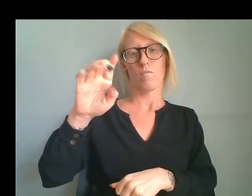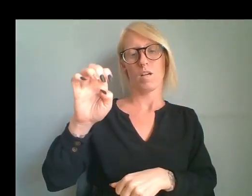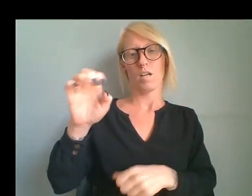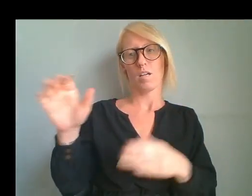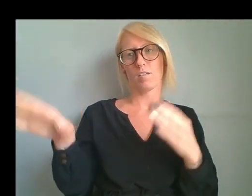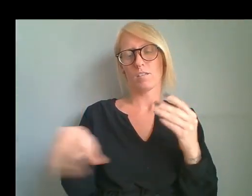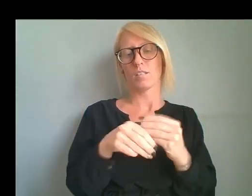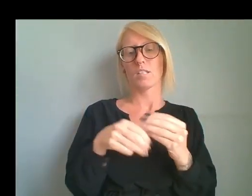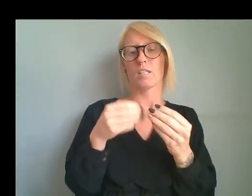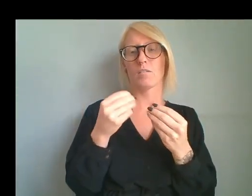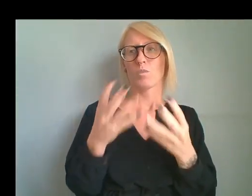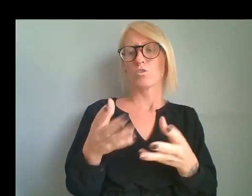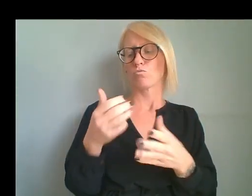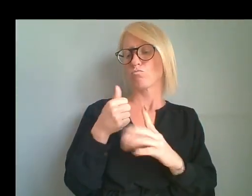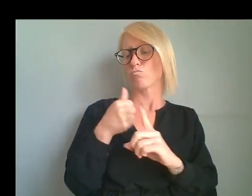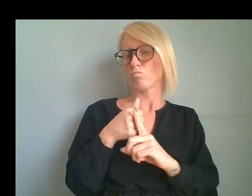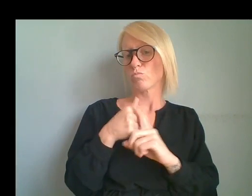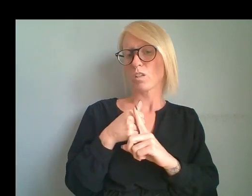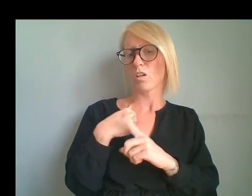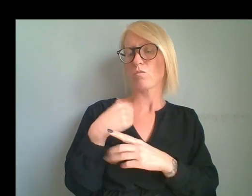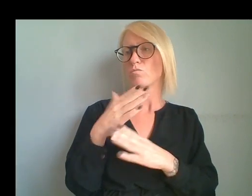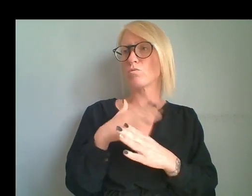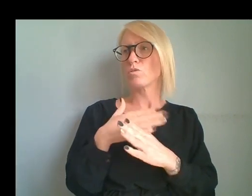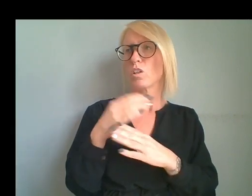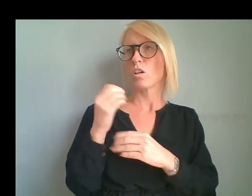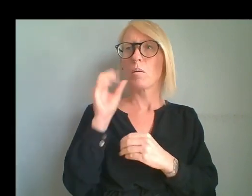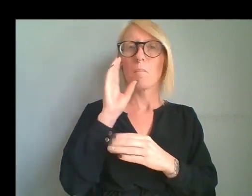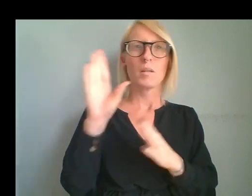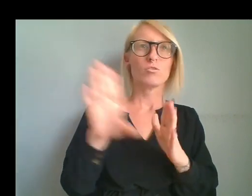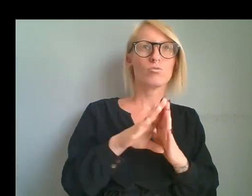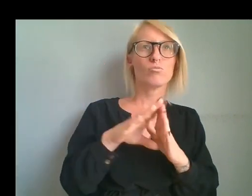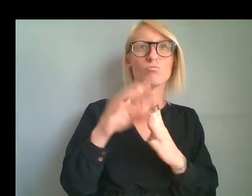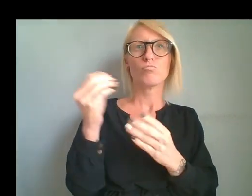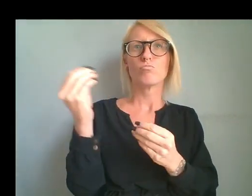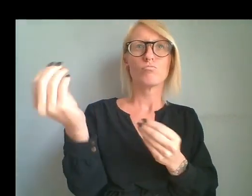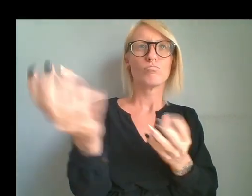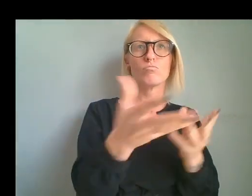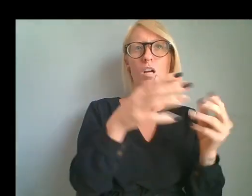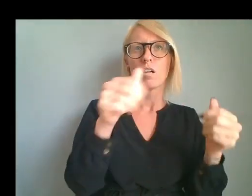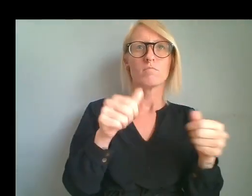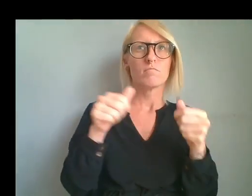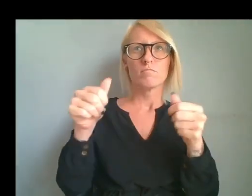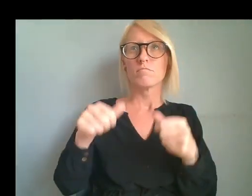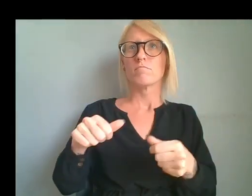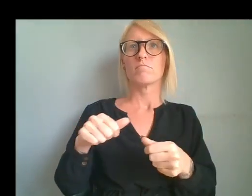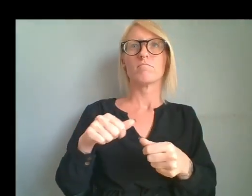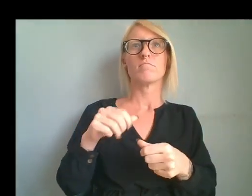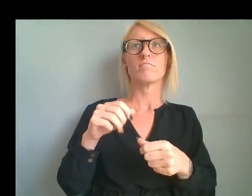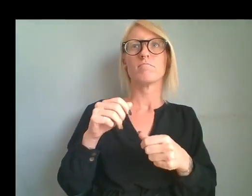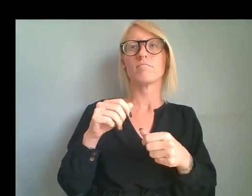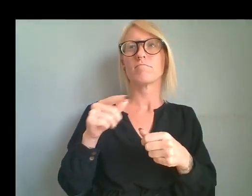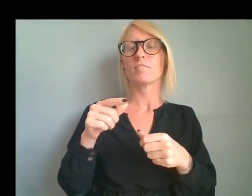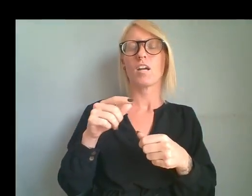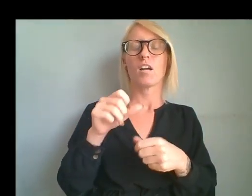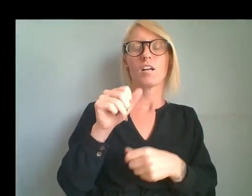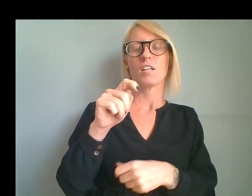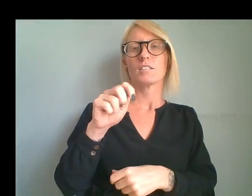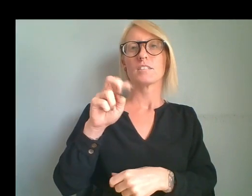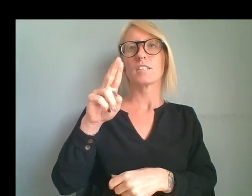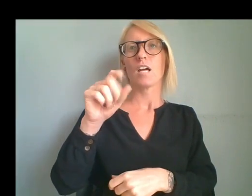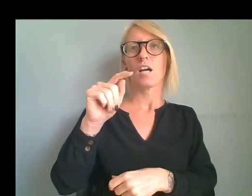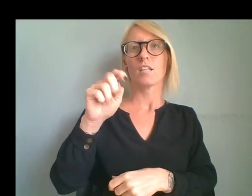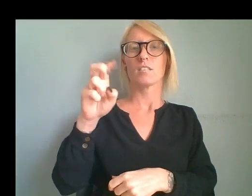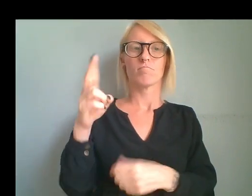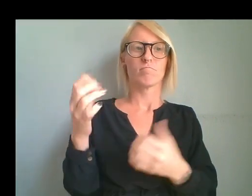to share pictures, you give little updates, you know, what I ate for breakfast, your status updates or whatever that